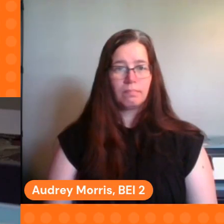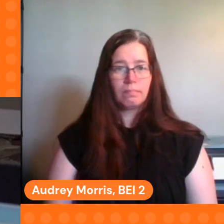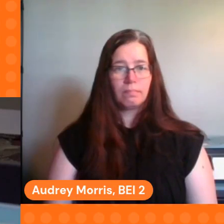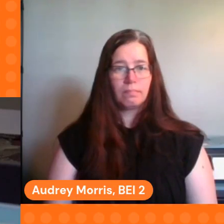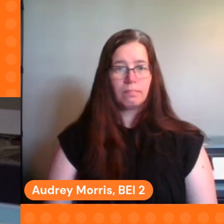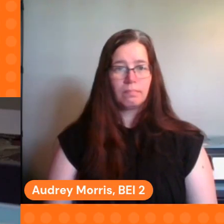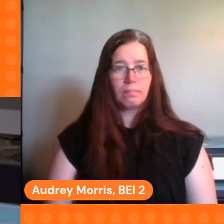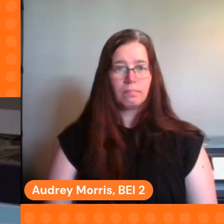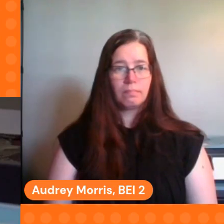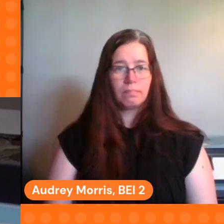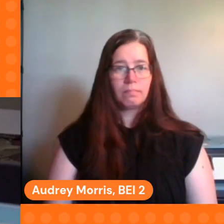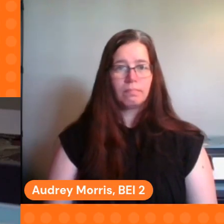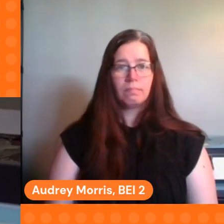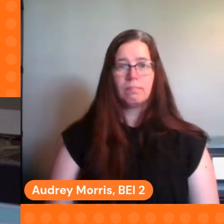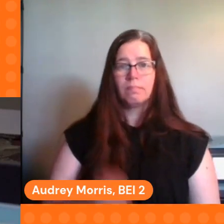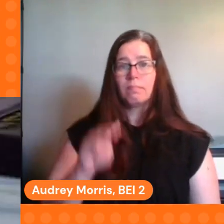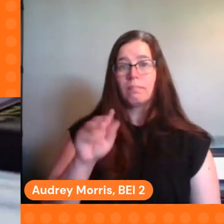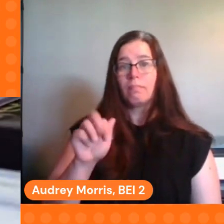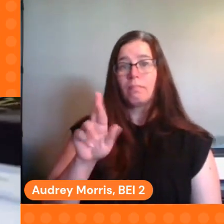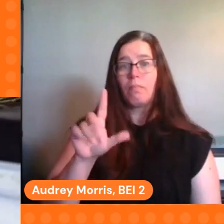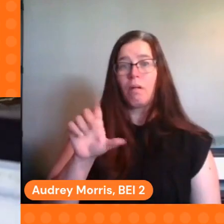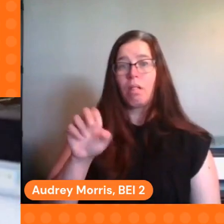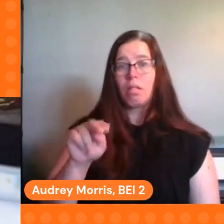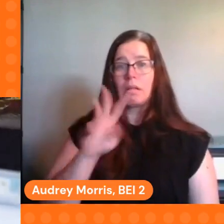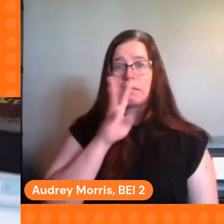Okay, so yes, that was.